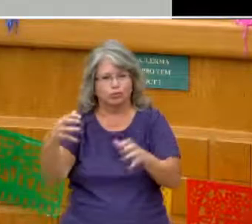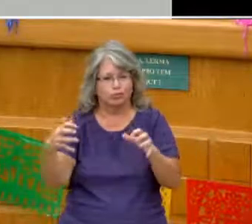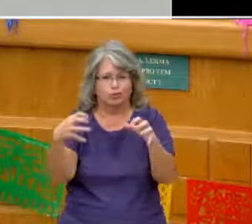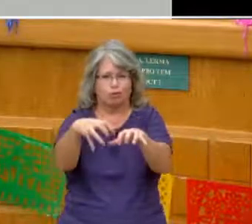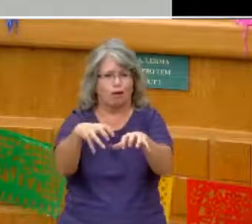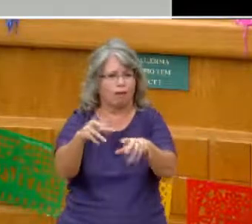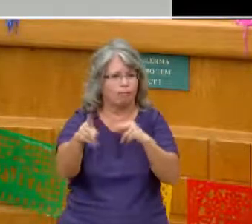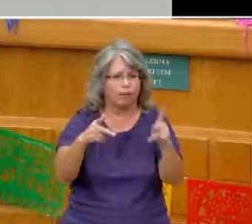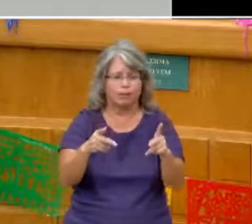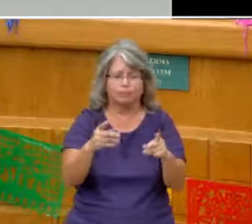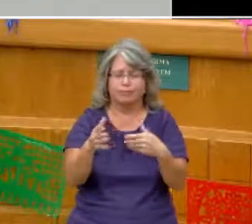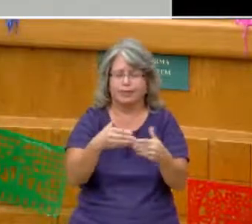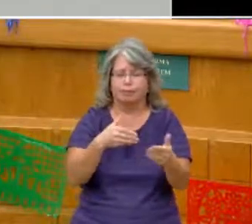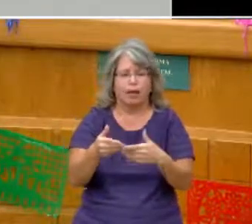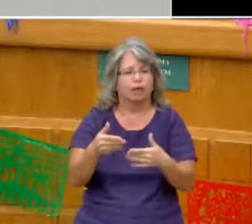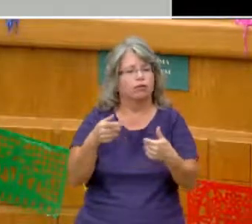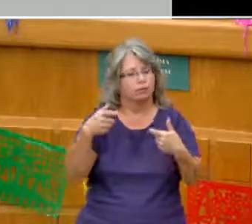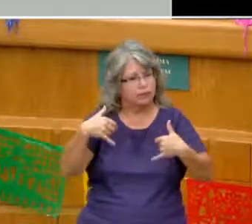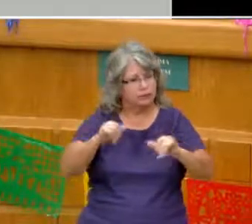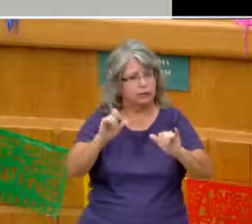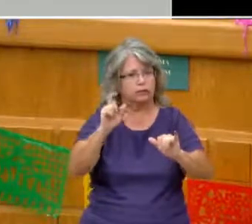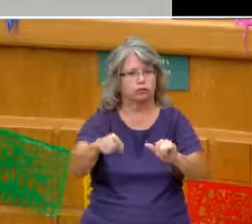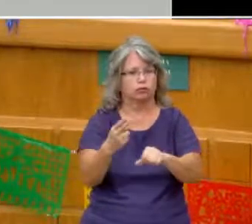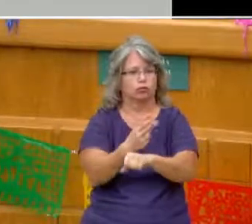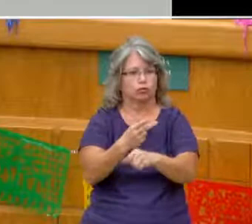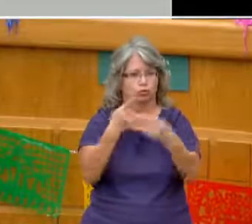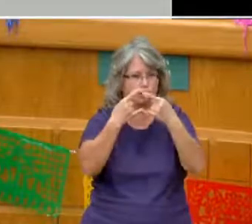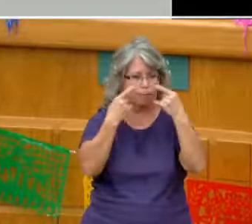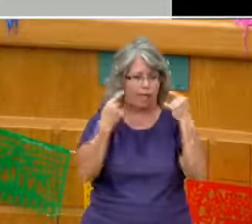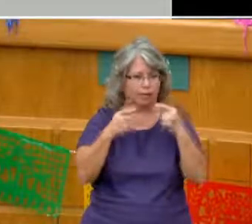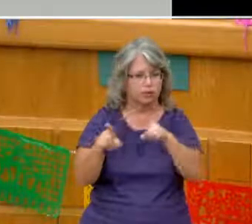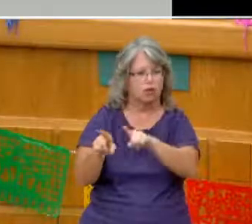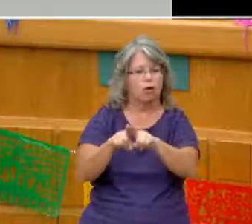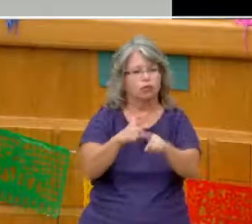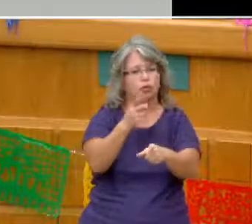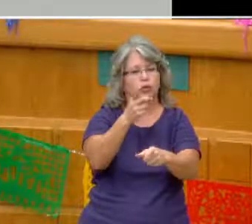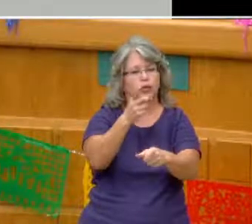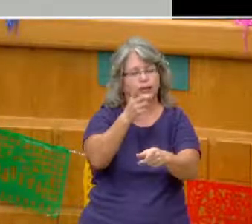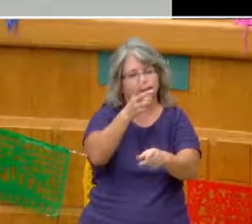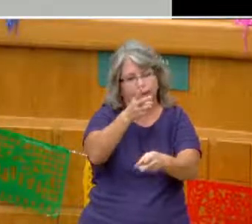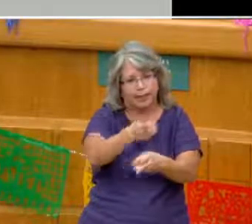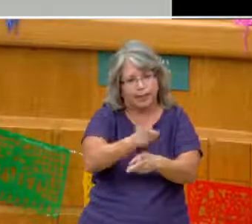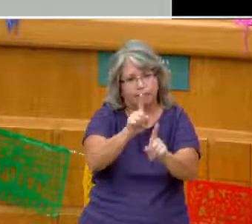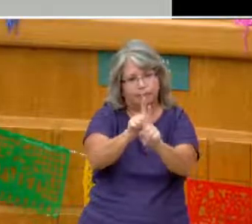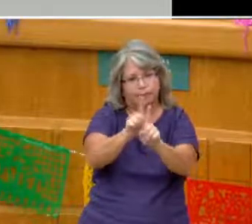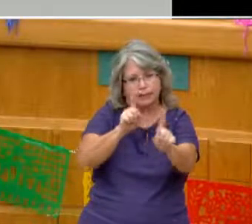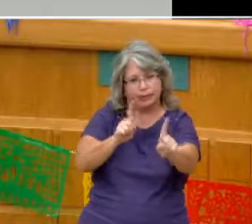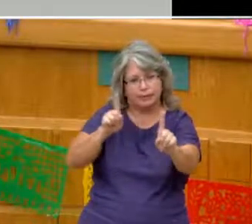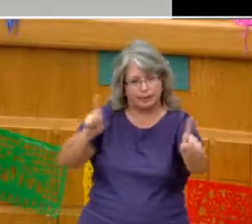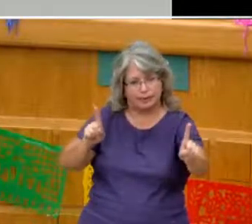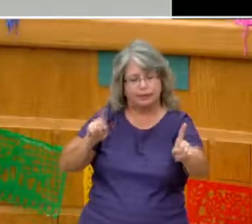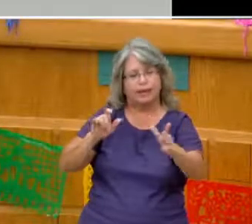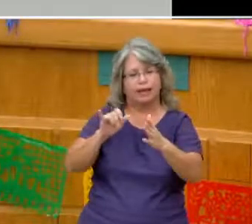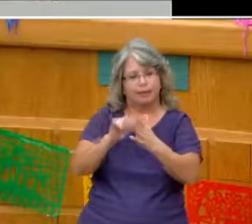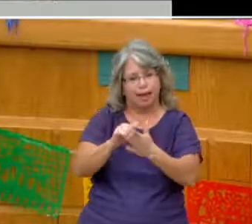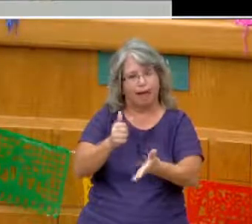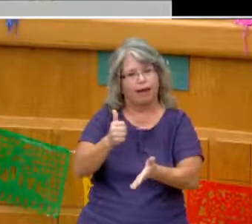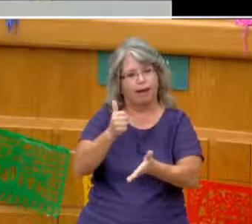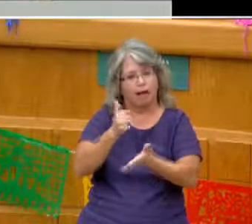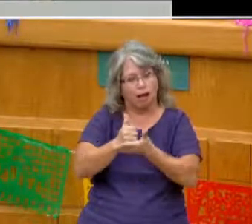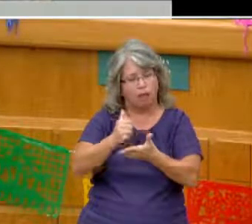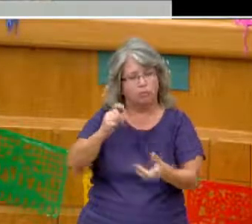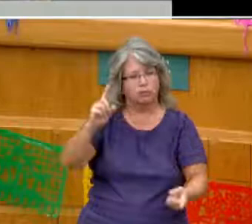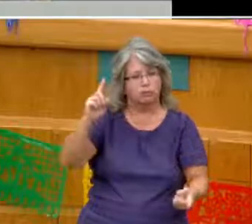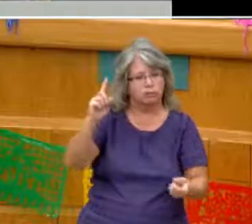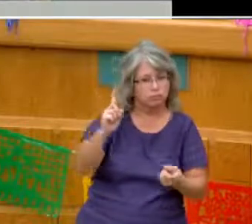and maintain your distance, and it does help to slow down the spread of COVID. So that's a report